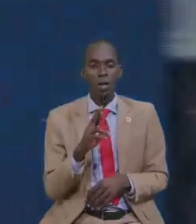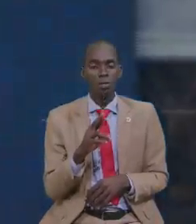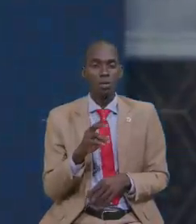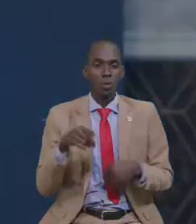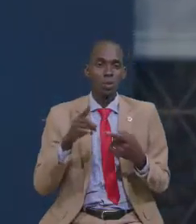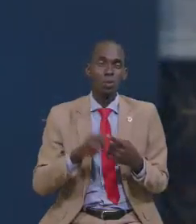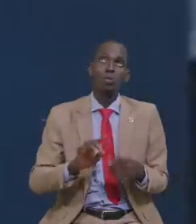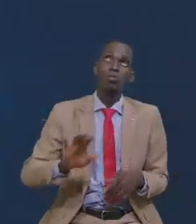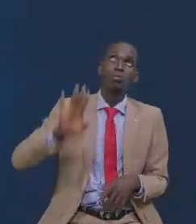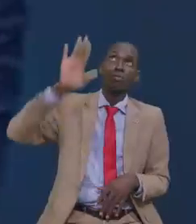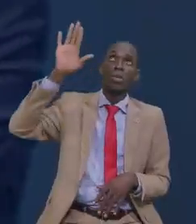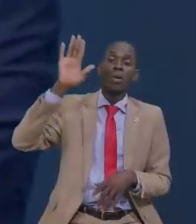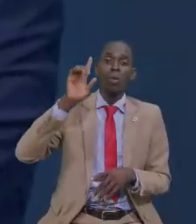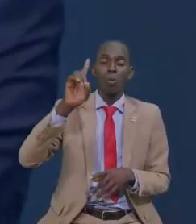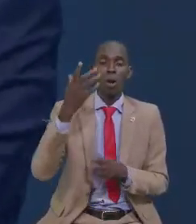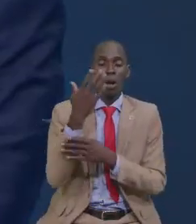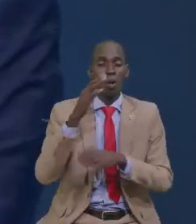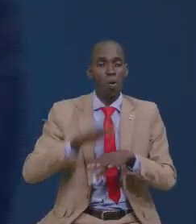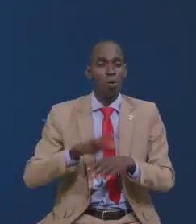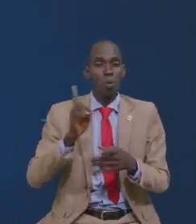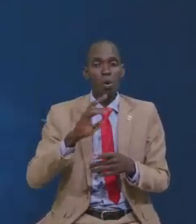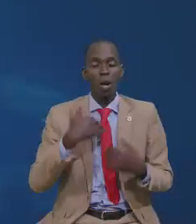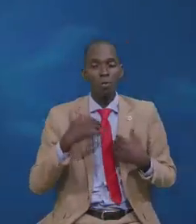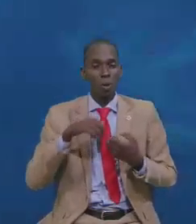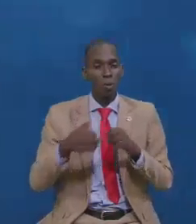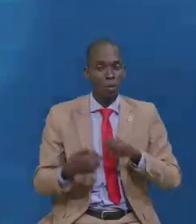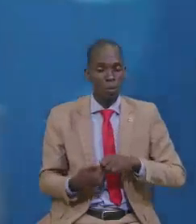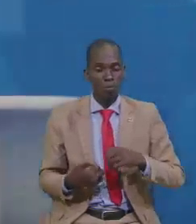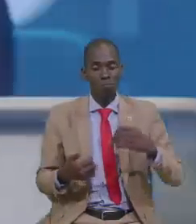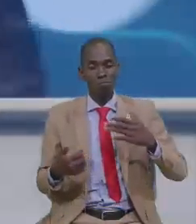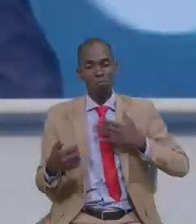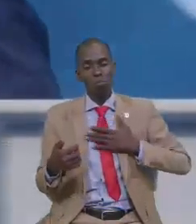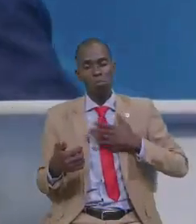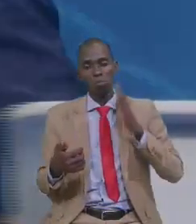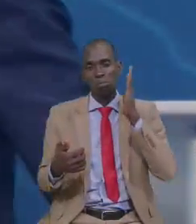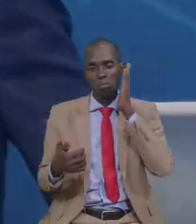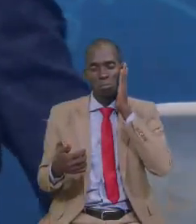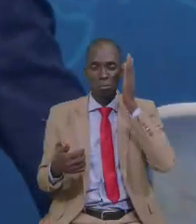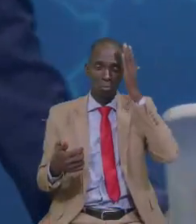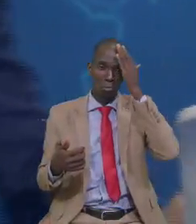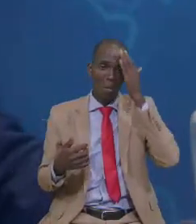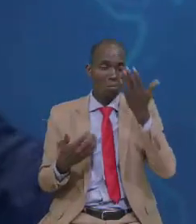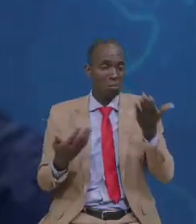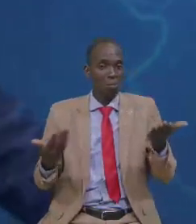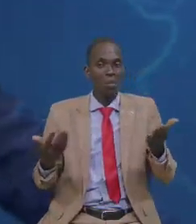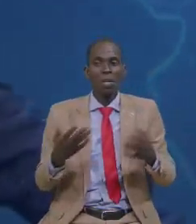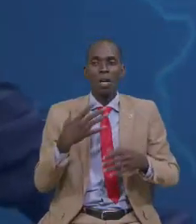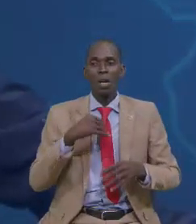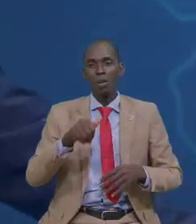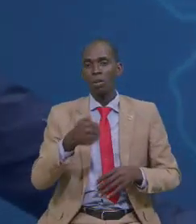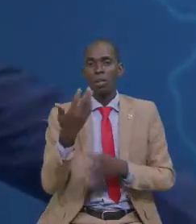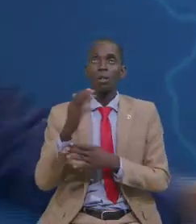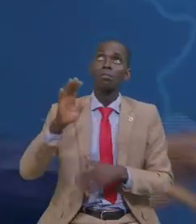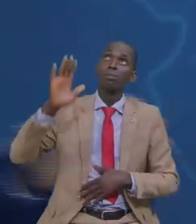you have the problem, and then you raise up the other hand. Online, you can do that as well, because freedom